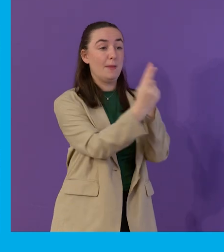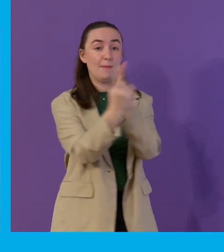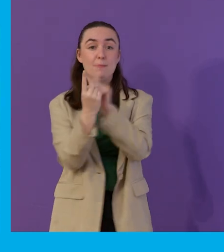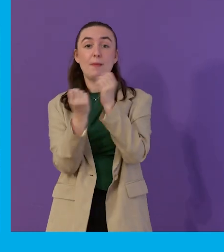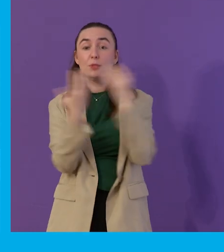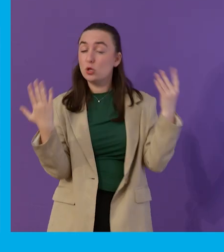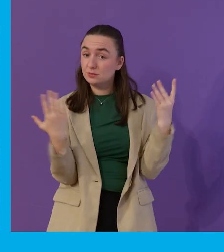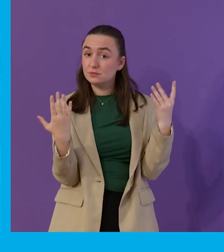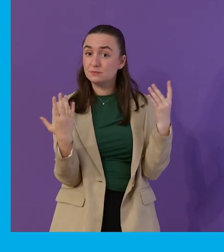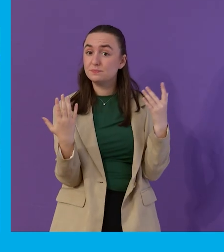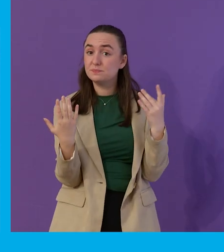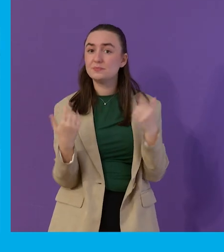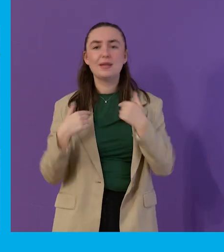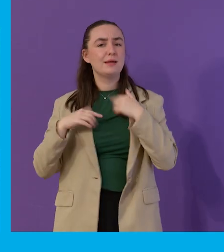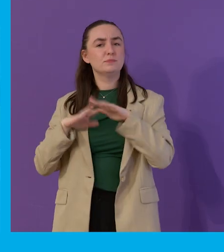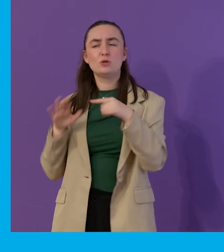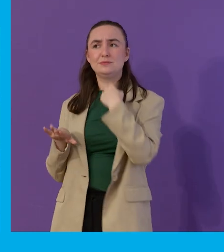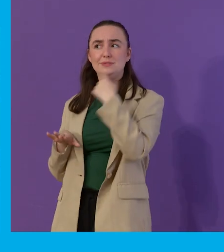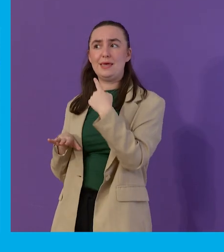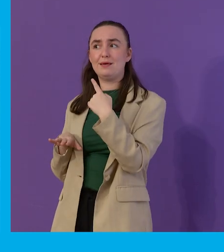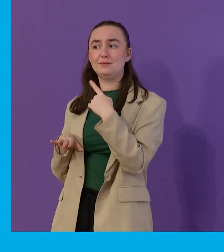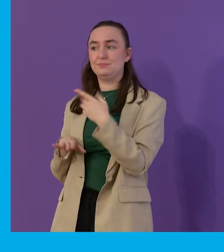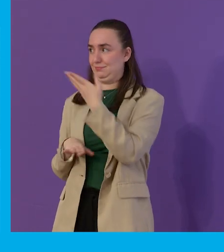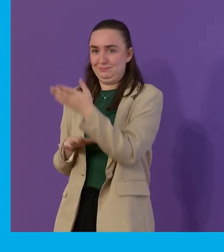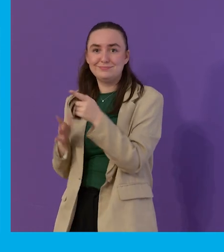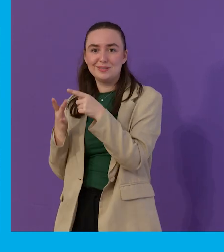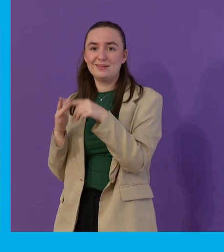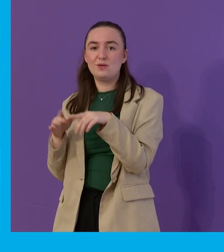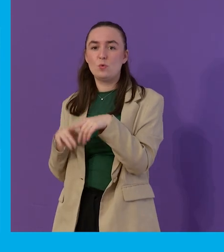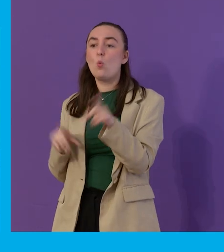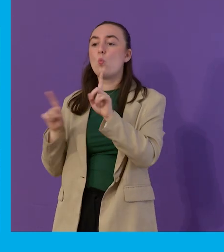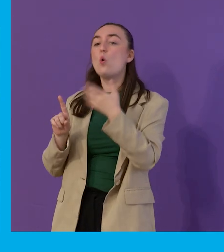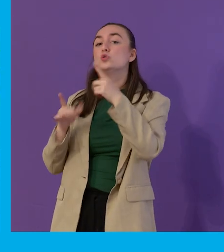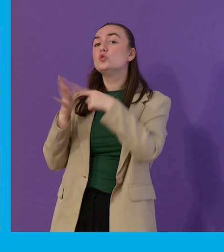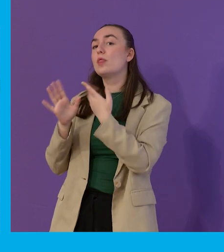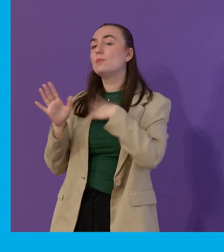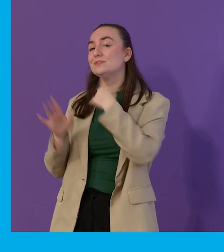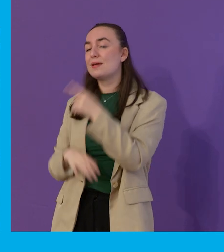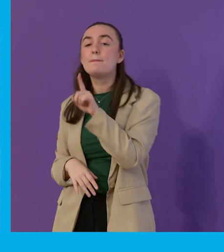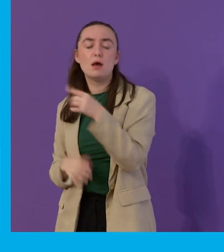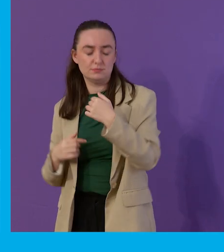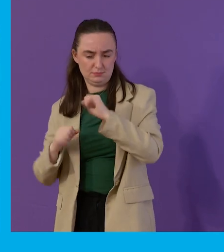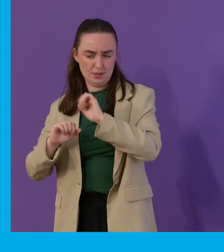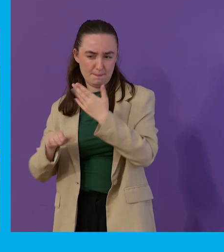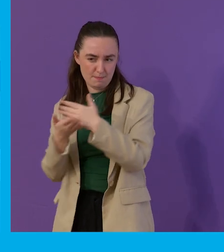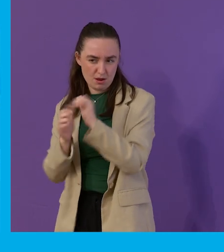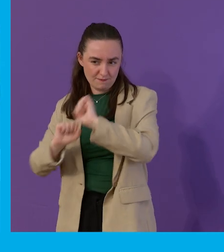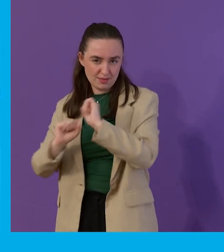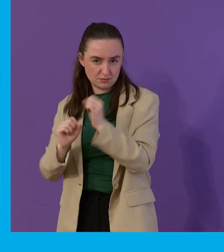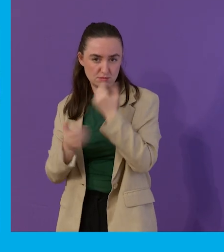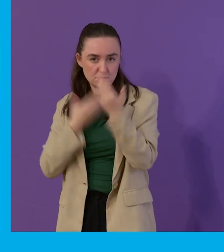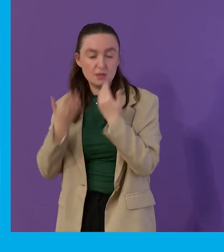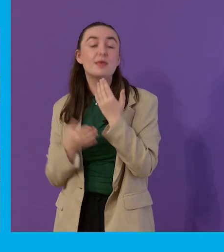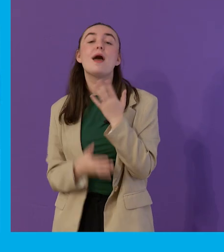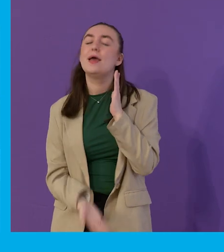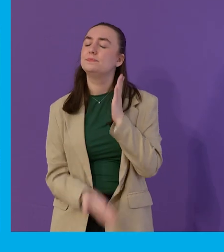previous comment, and I don't want to in any way at all speak for Jonathan, but part of what he was saying, that I, as I understood it, was there is this really important